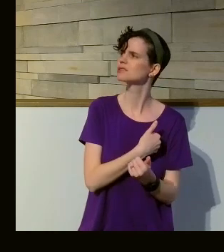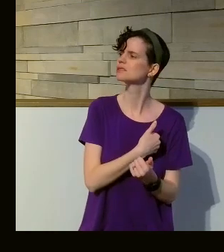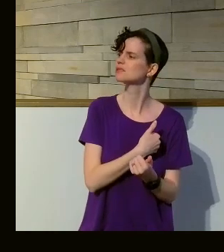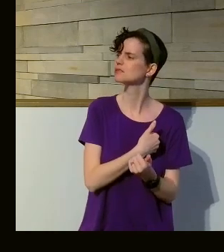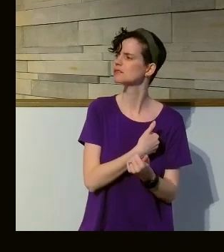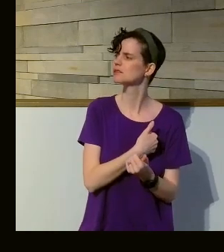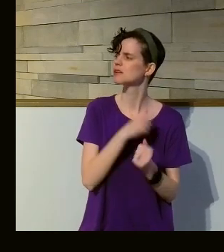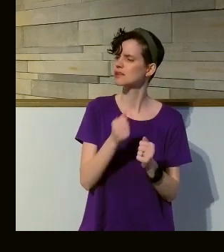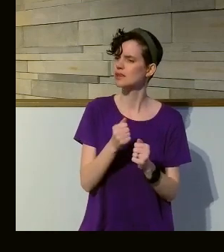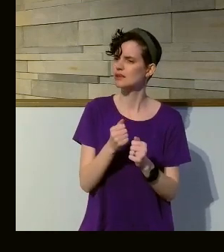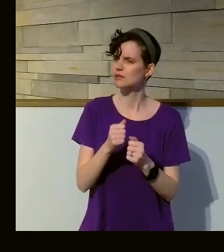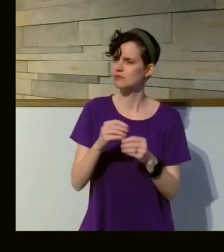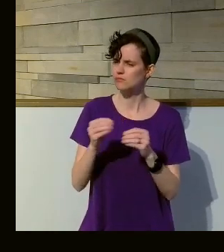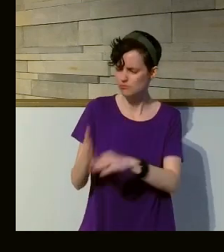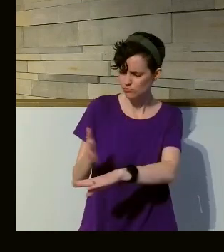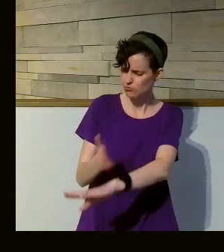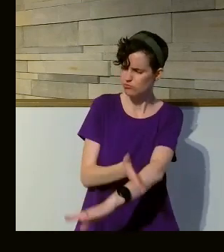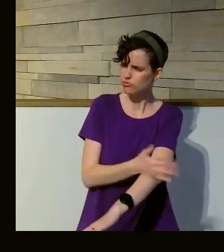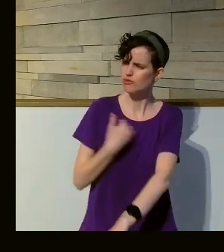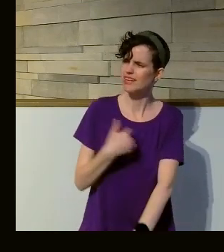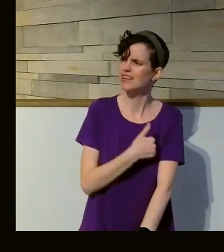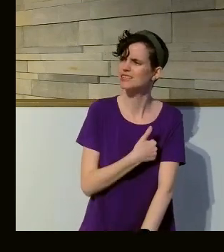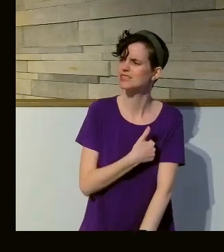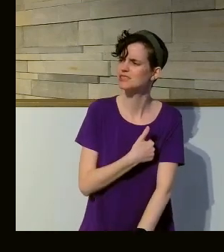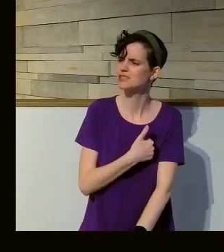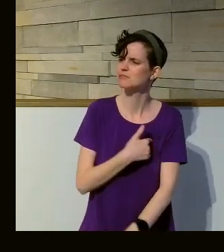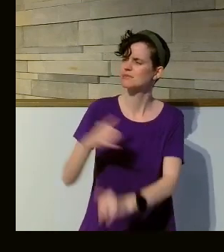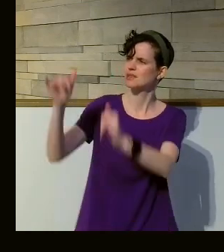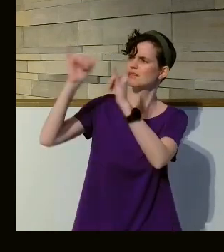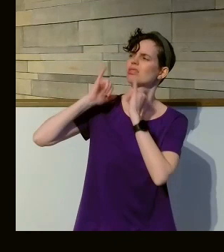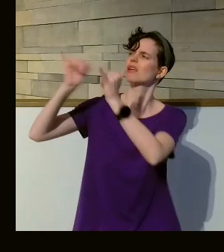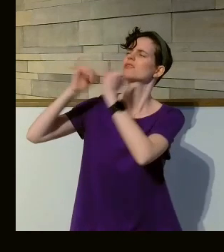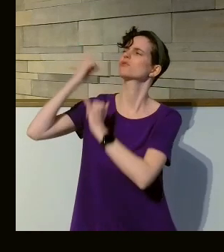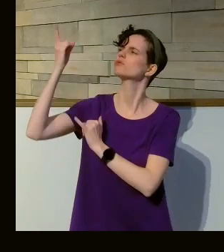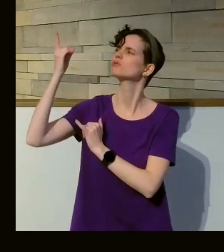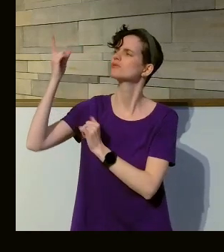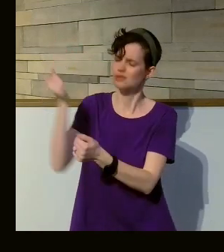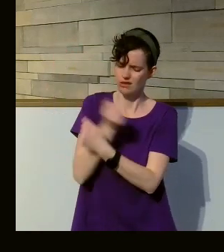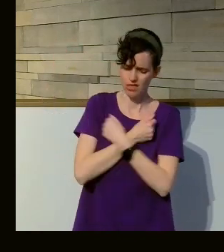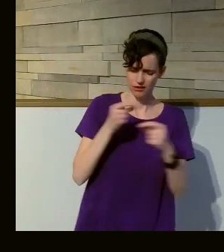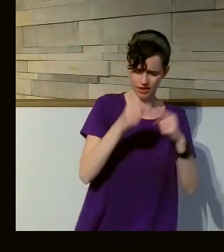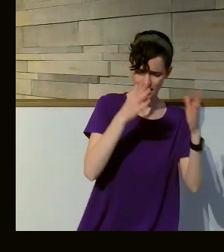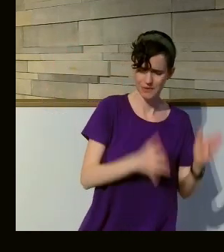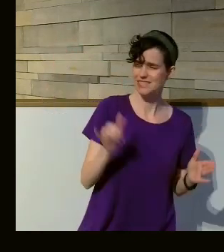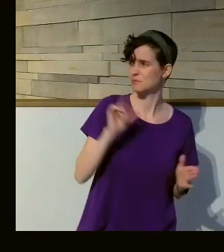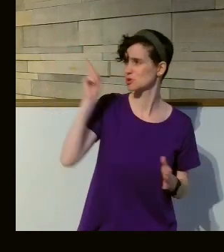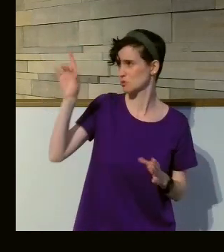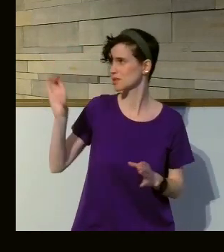in order to sharpen us to be conformed with your image, to love enemies as you